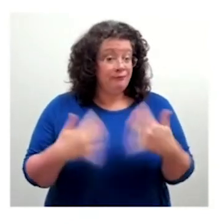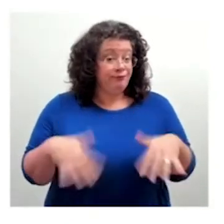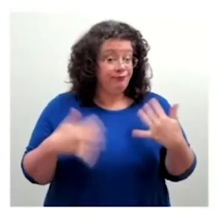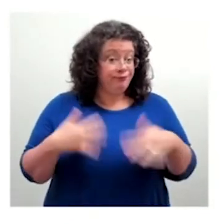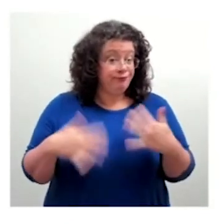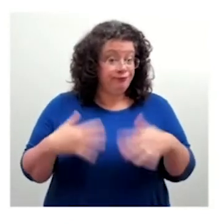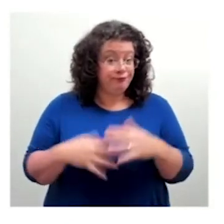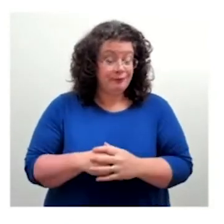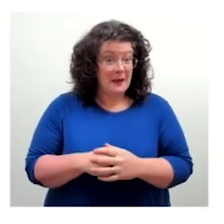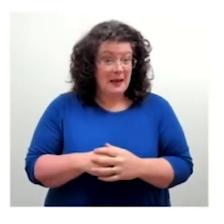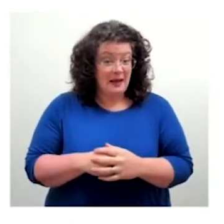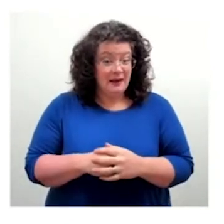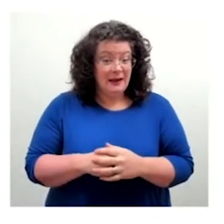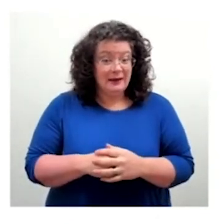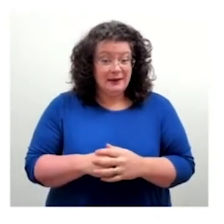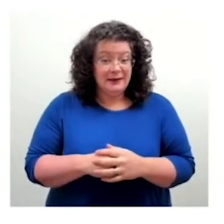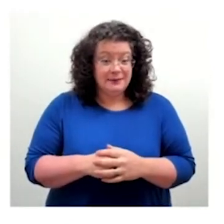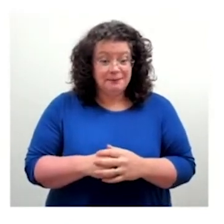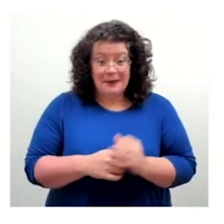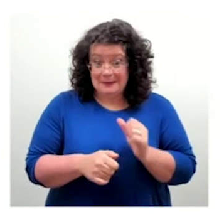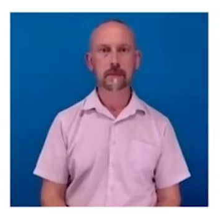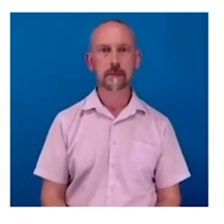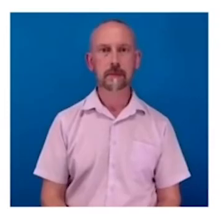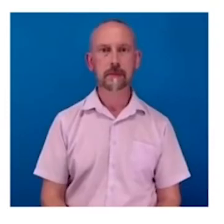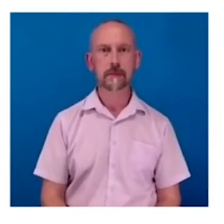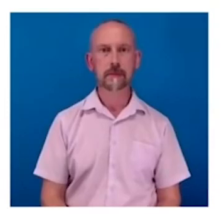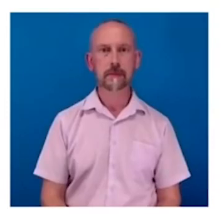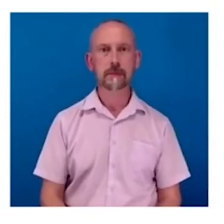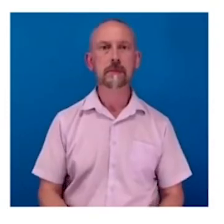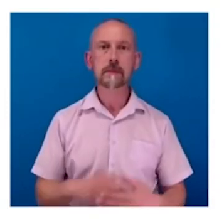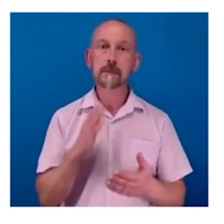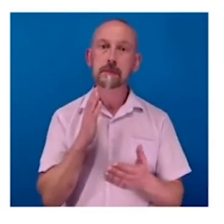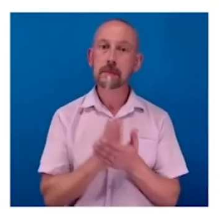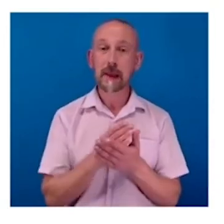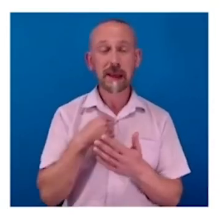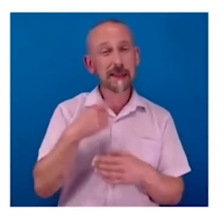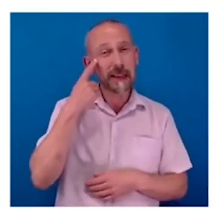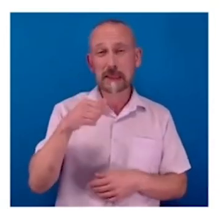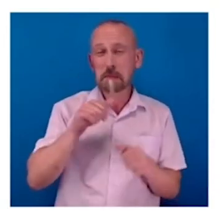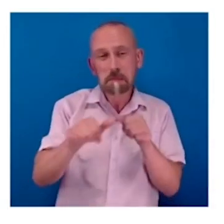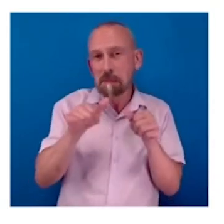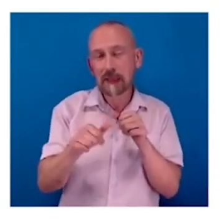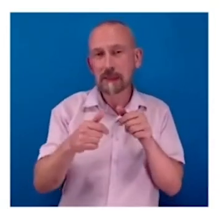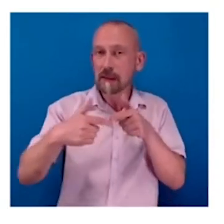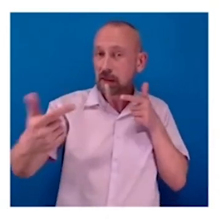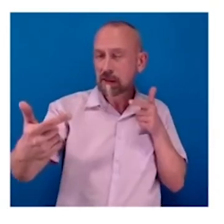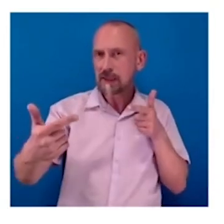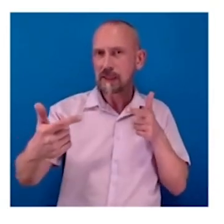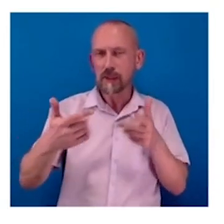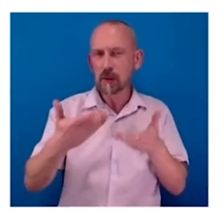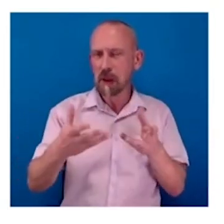on the wall on other people's conversations. Yeah. And all that interaction in the chat really matters. Can I do a little bit of audio description? Yes,